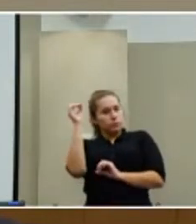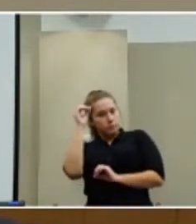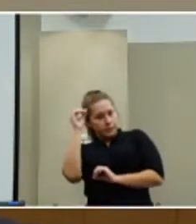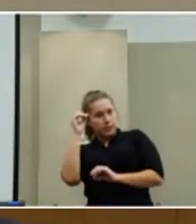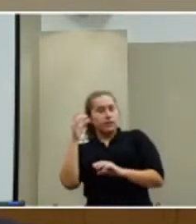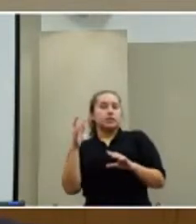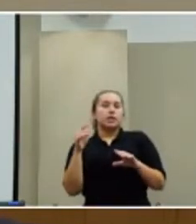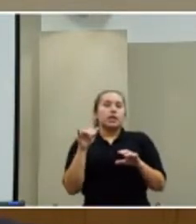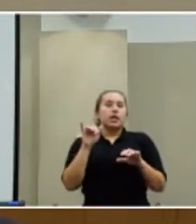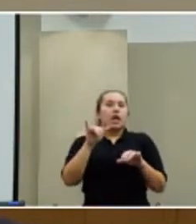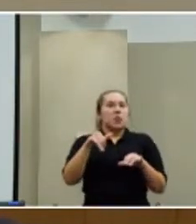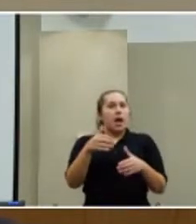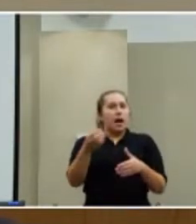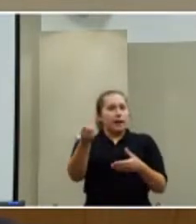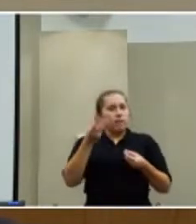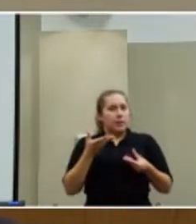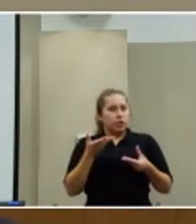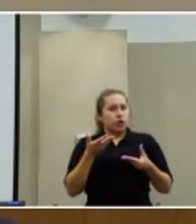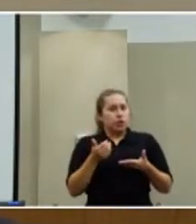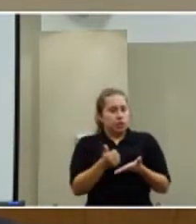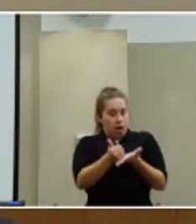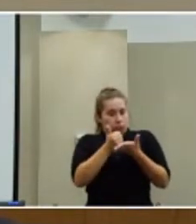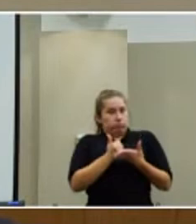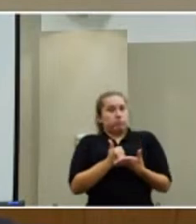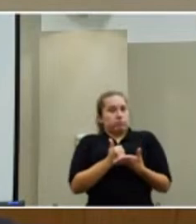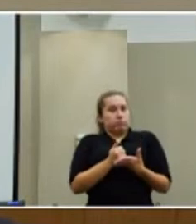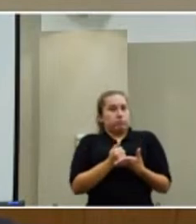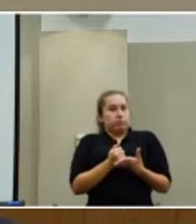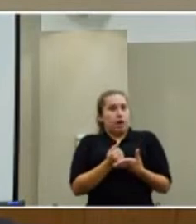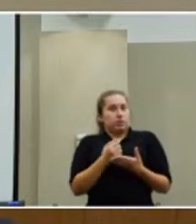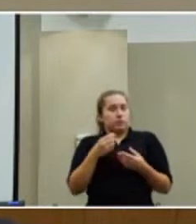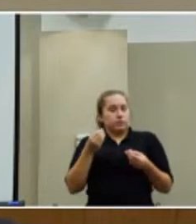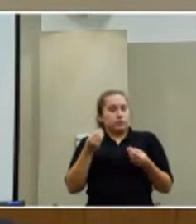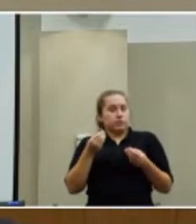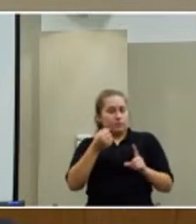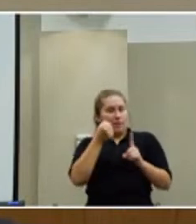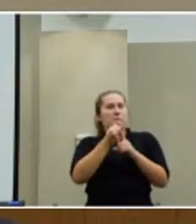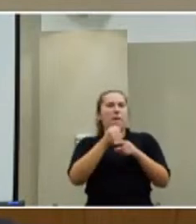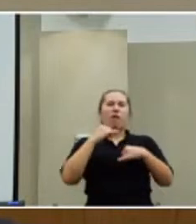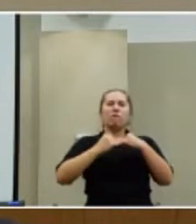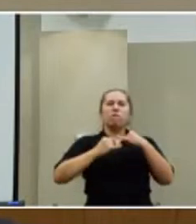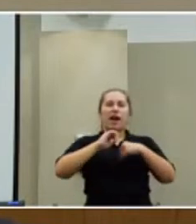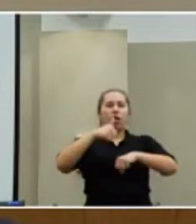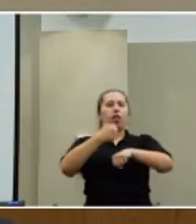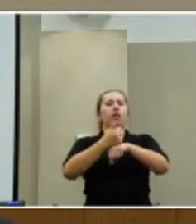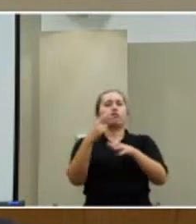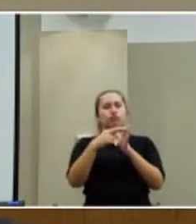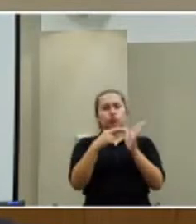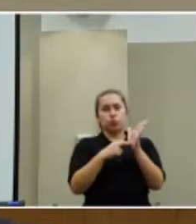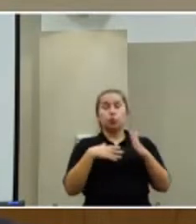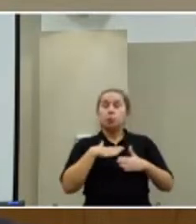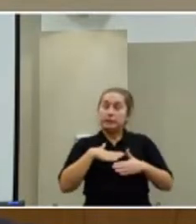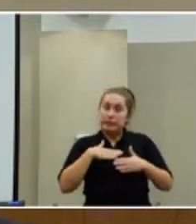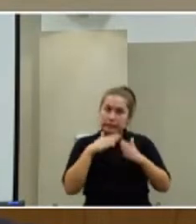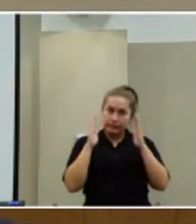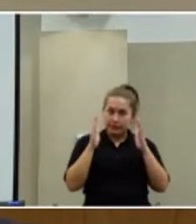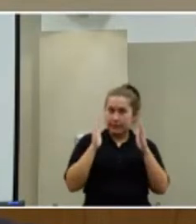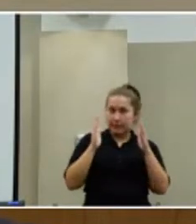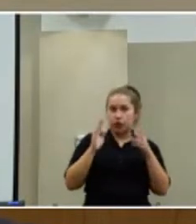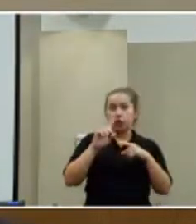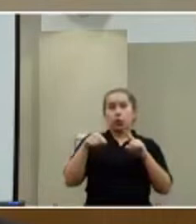that informs what our final rule or final regulation looks like. So please pay attention